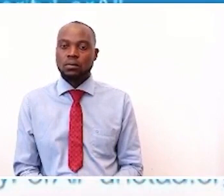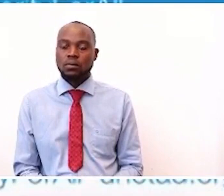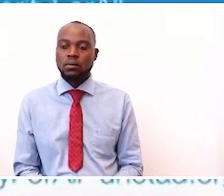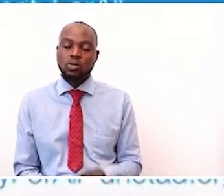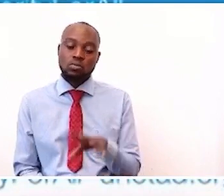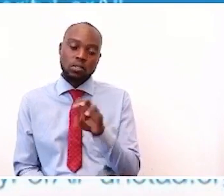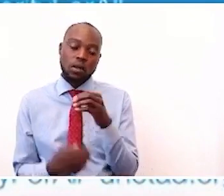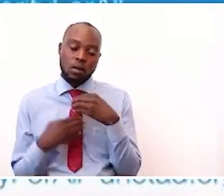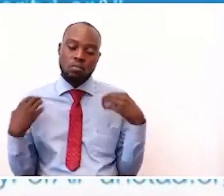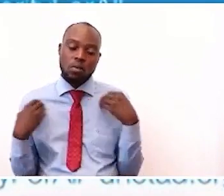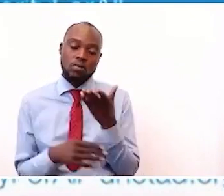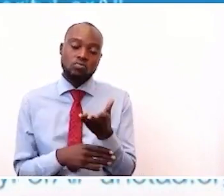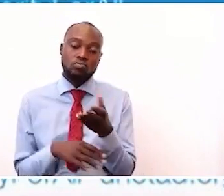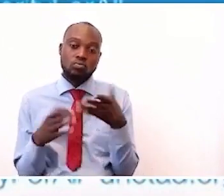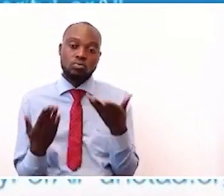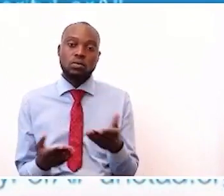opportunity